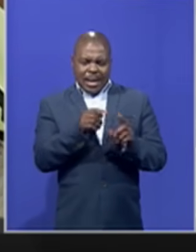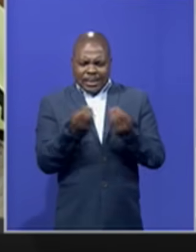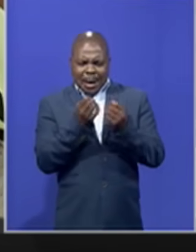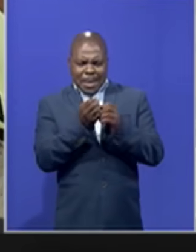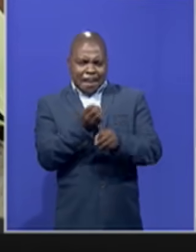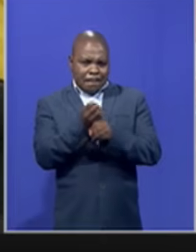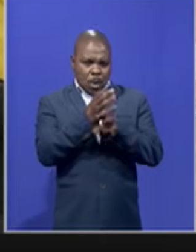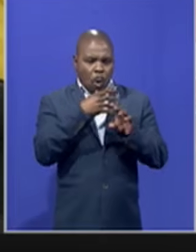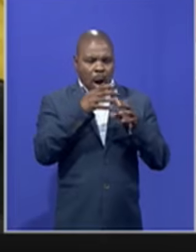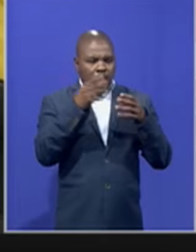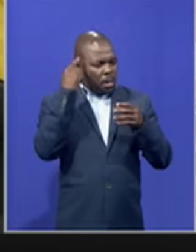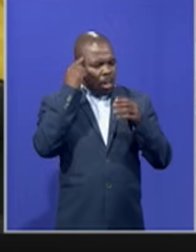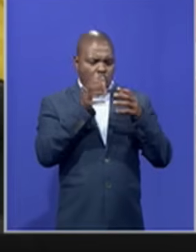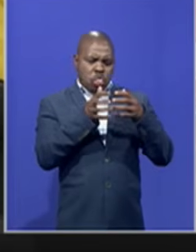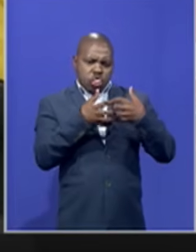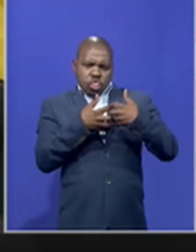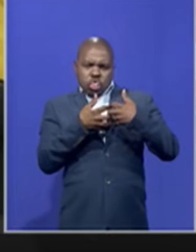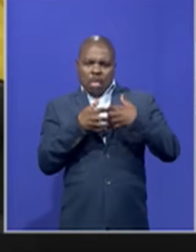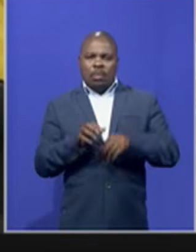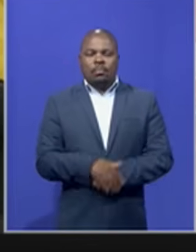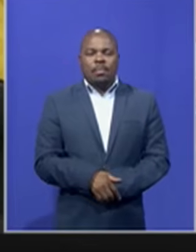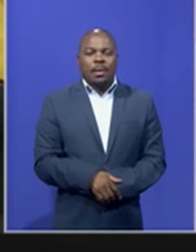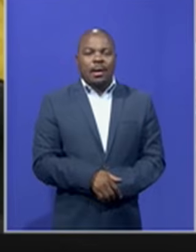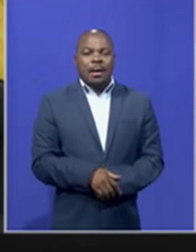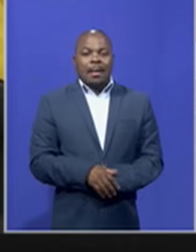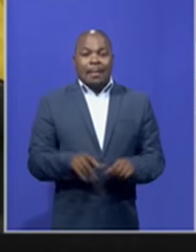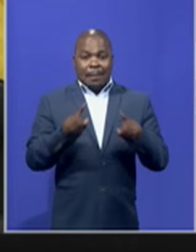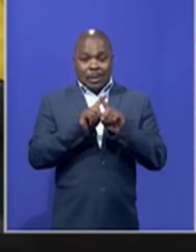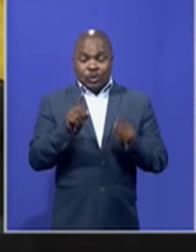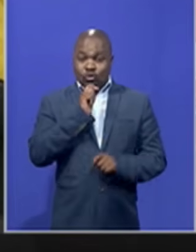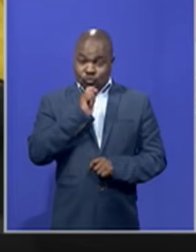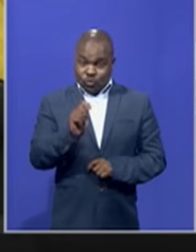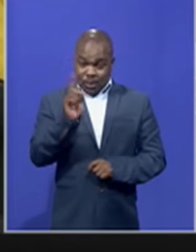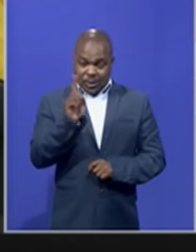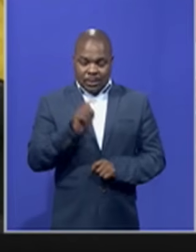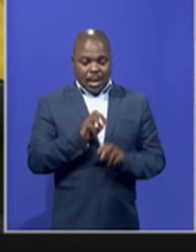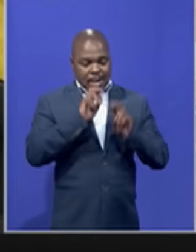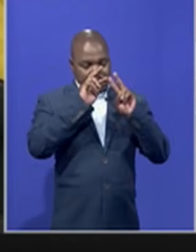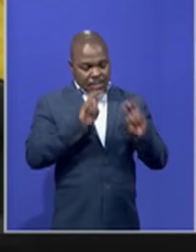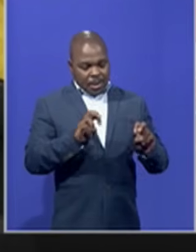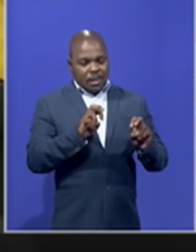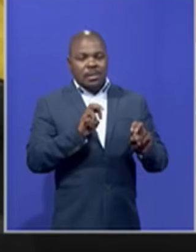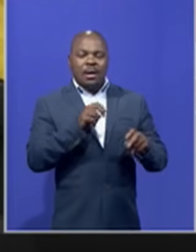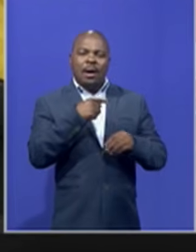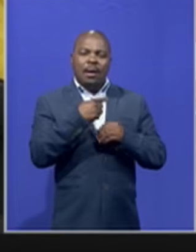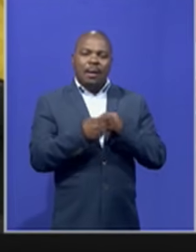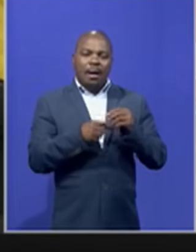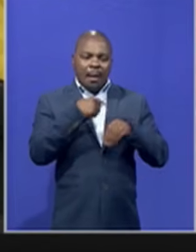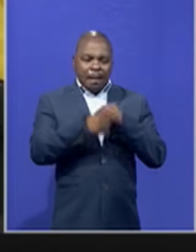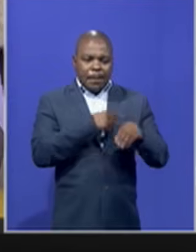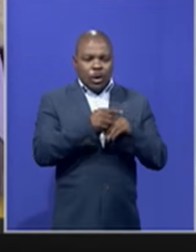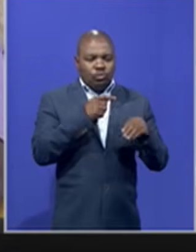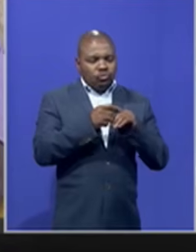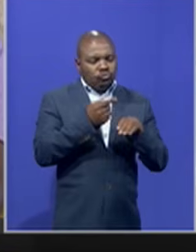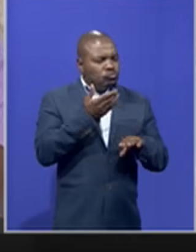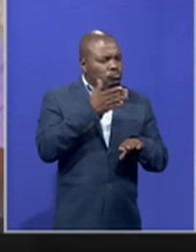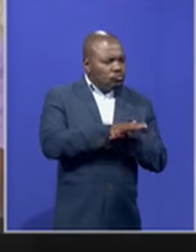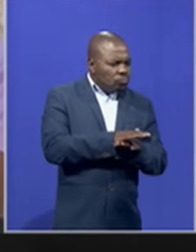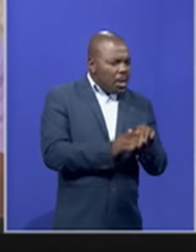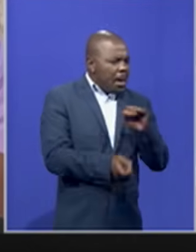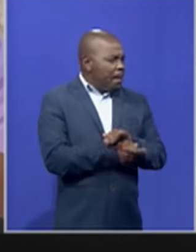una wetse. Nnete ya taba ke hore tiehiso ya ho phatlalatswa ha tlaleho ya diphuputso le sephetho sa diteko tsa kamora